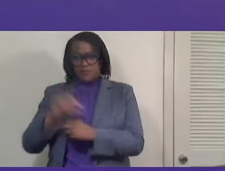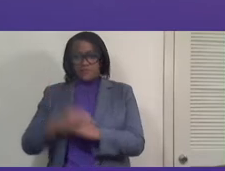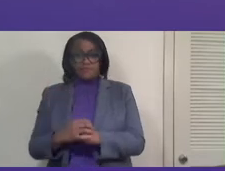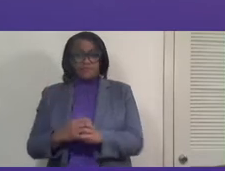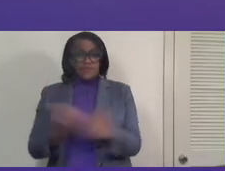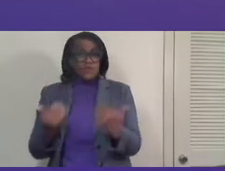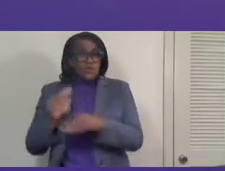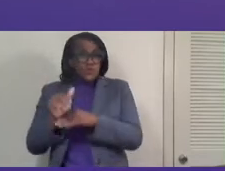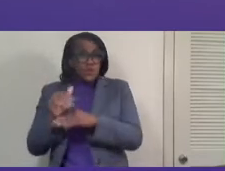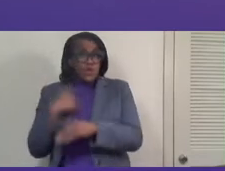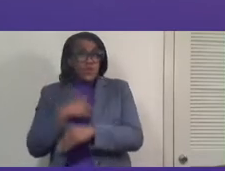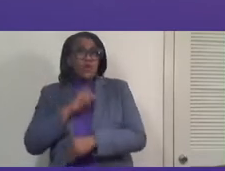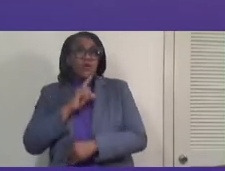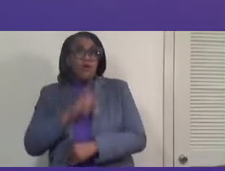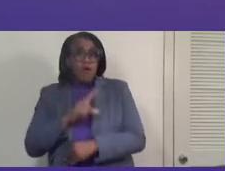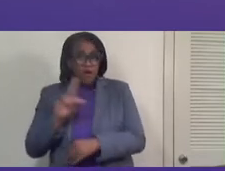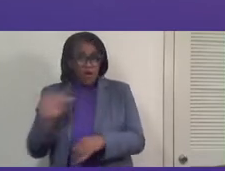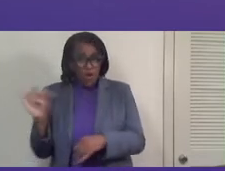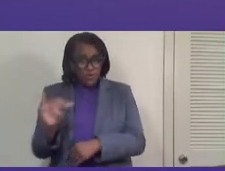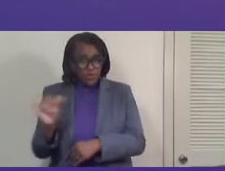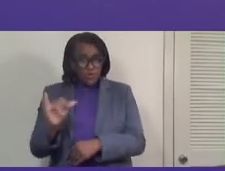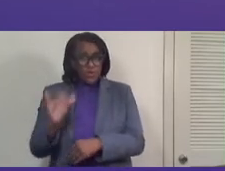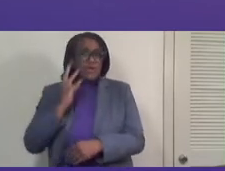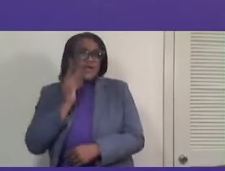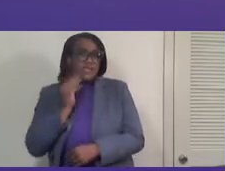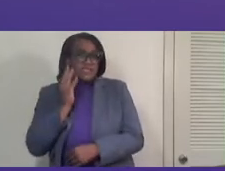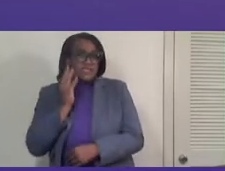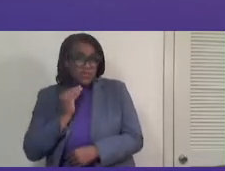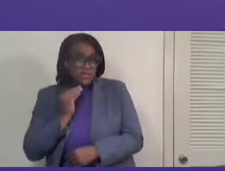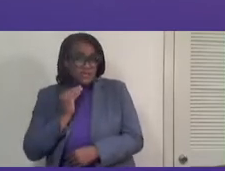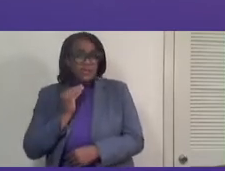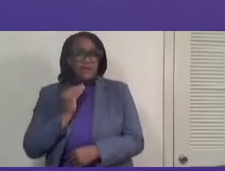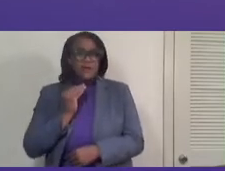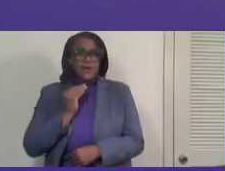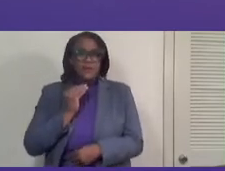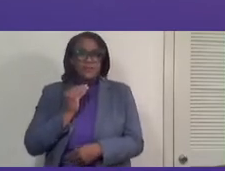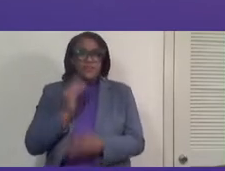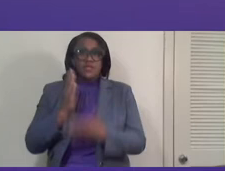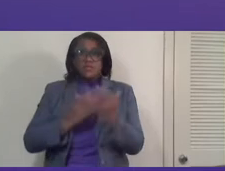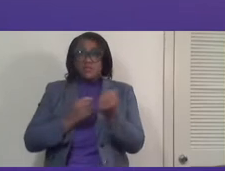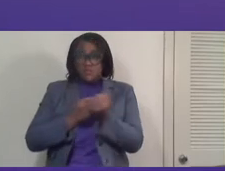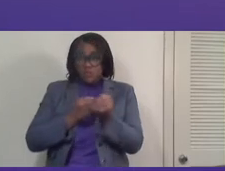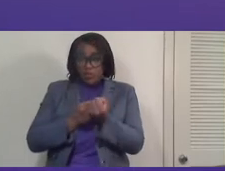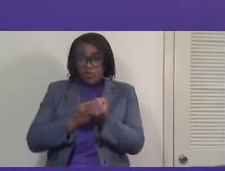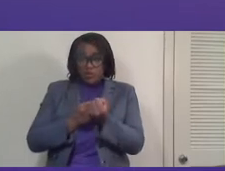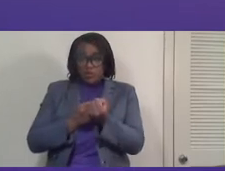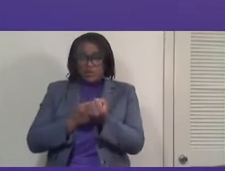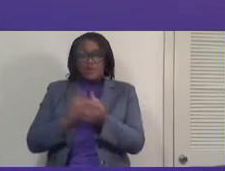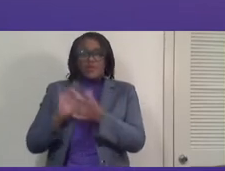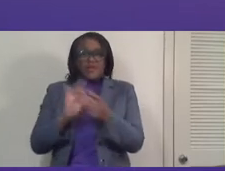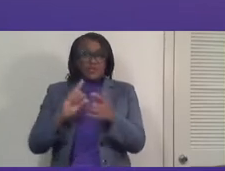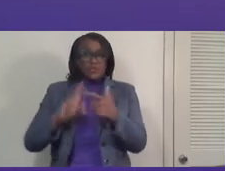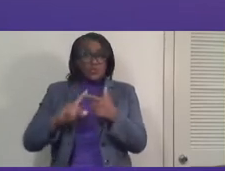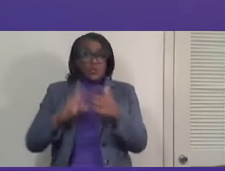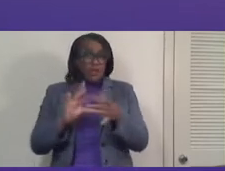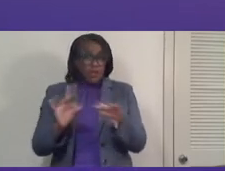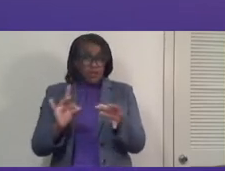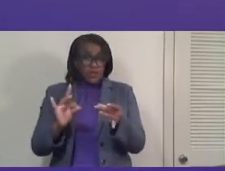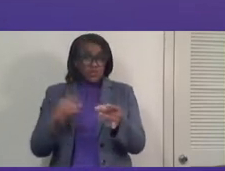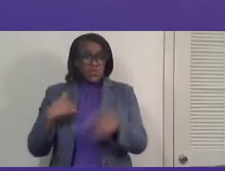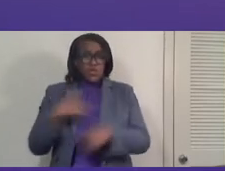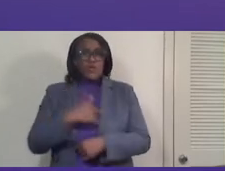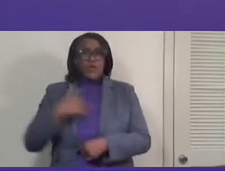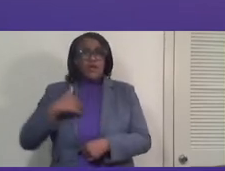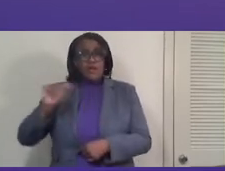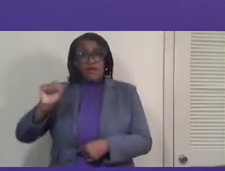Tonight, we are also experiencing some support around language. We have